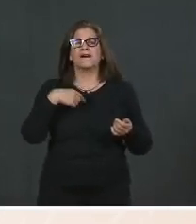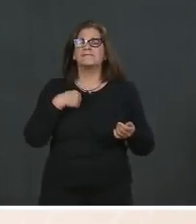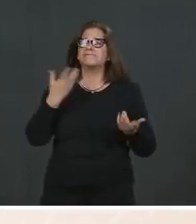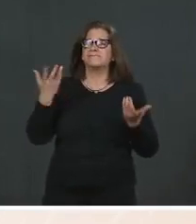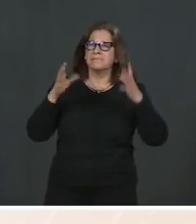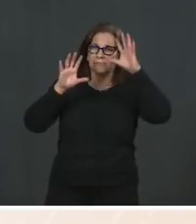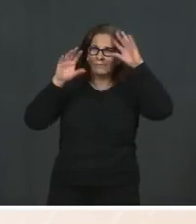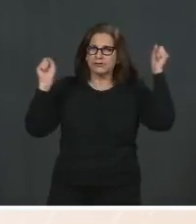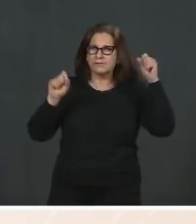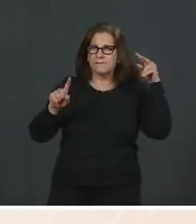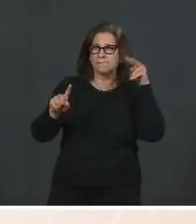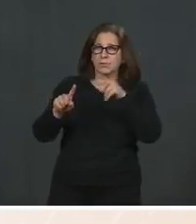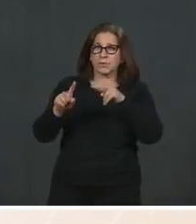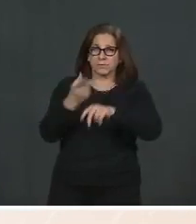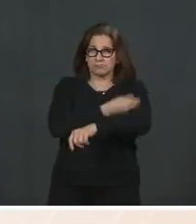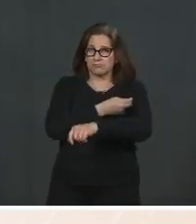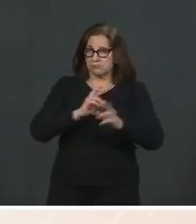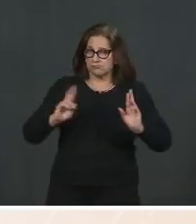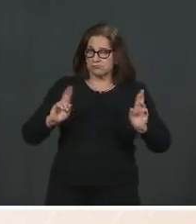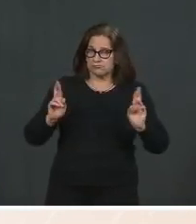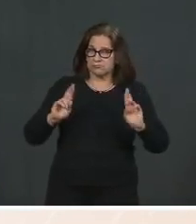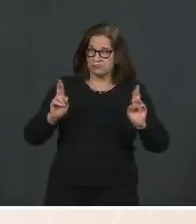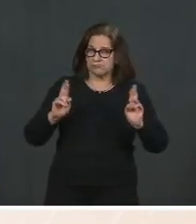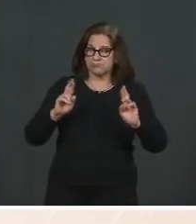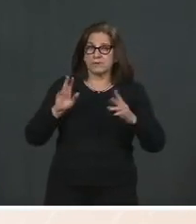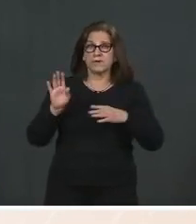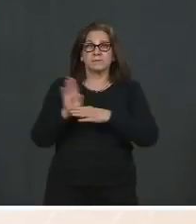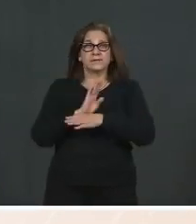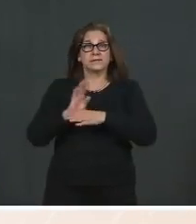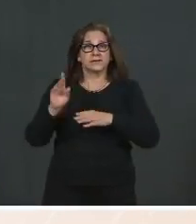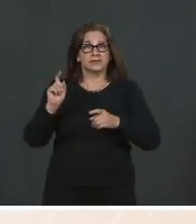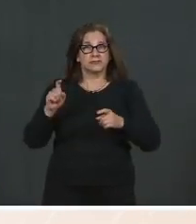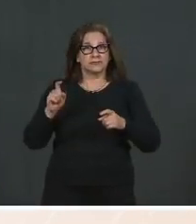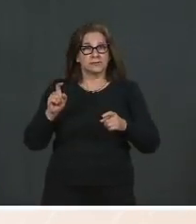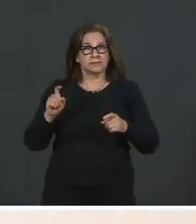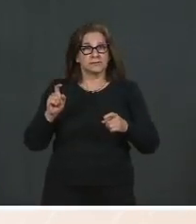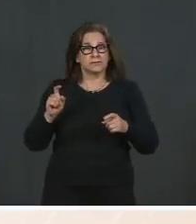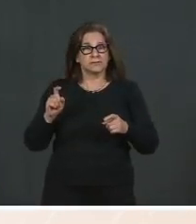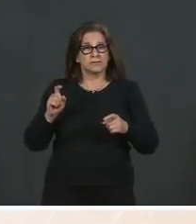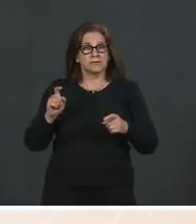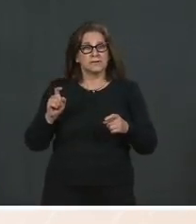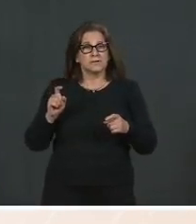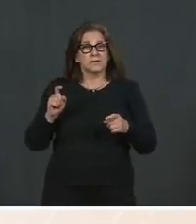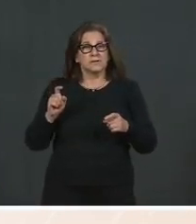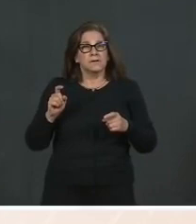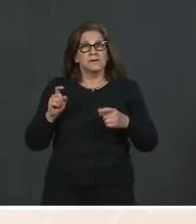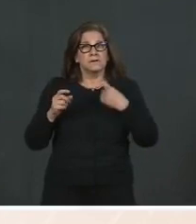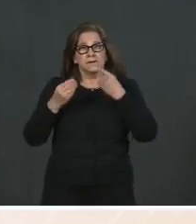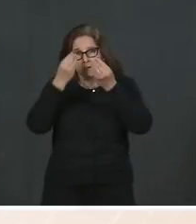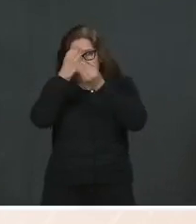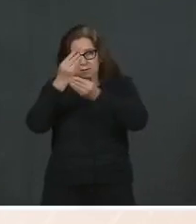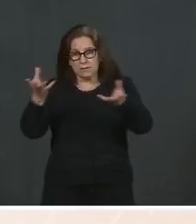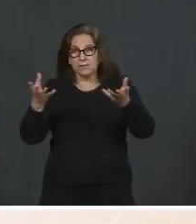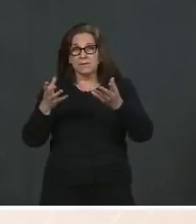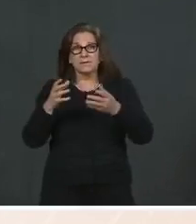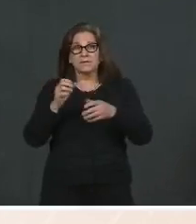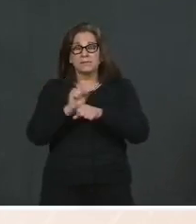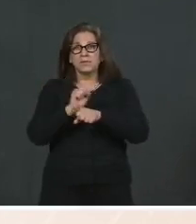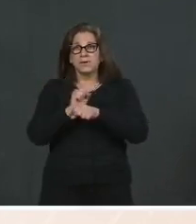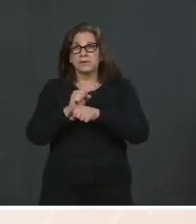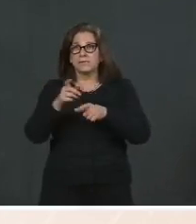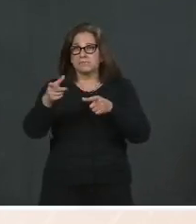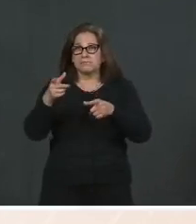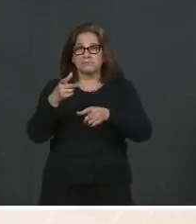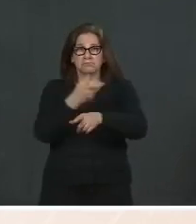available, businesses should be able to tell employees who don't want to get the vaccine for whatever reason that they can't come back